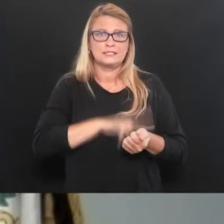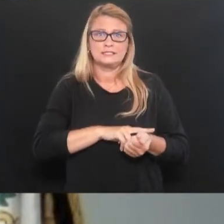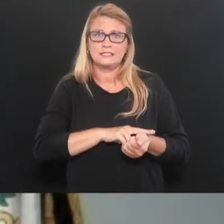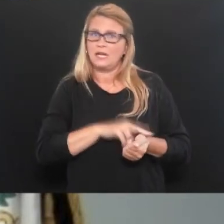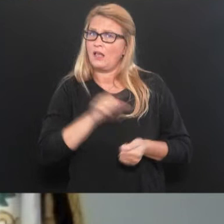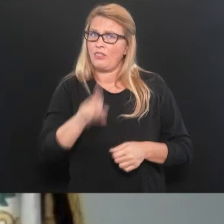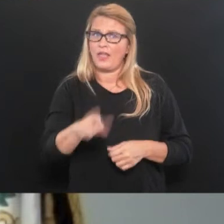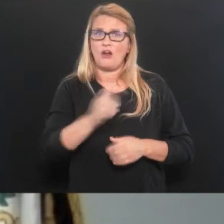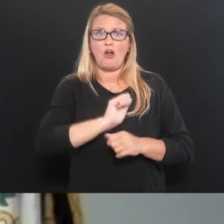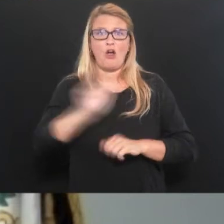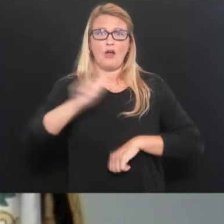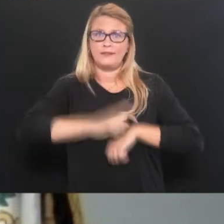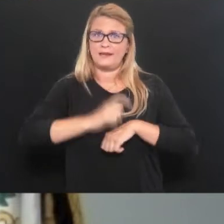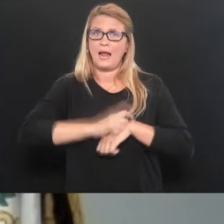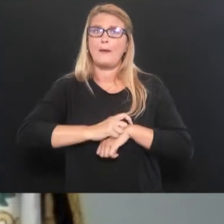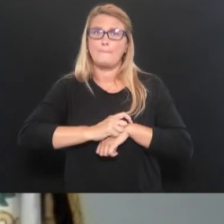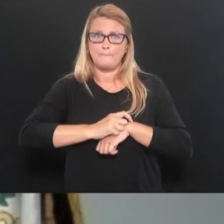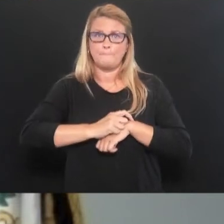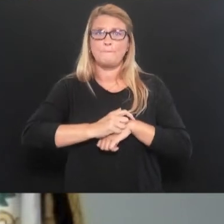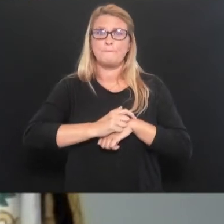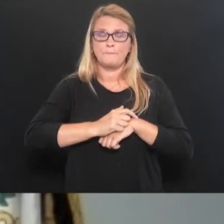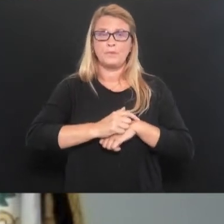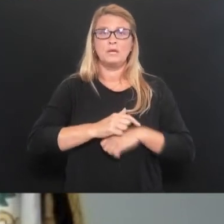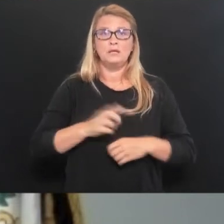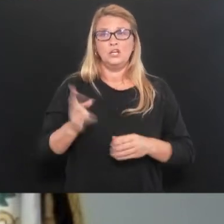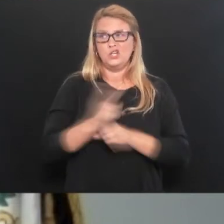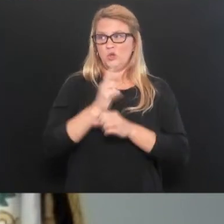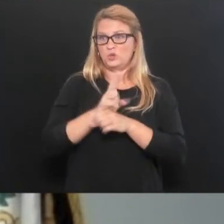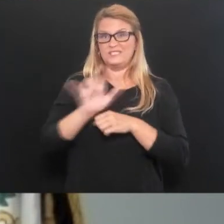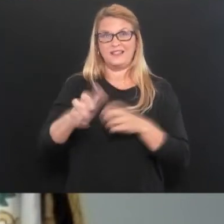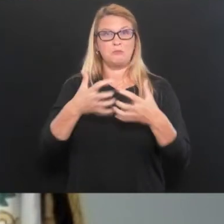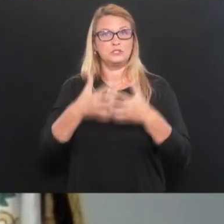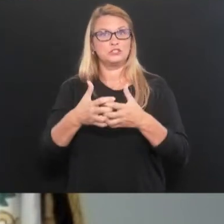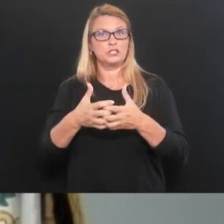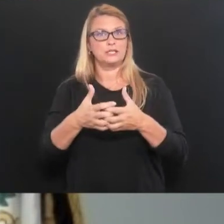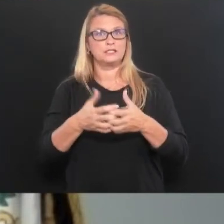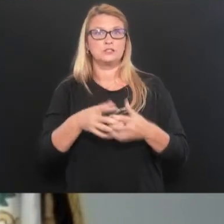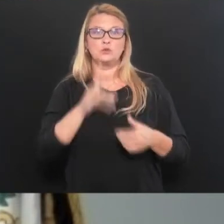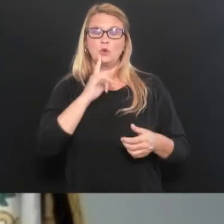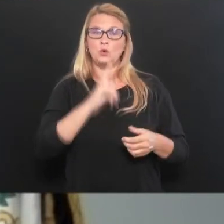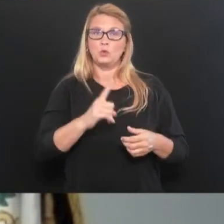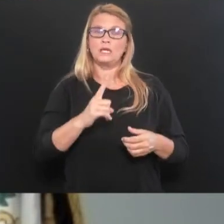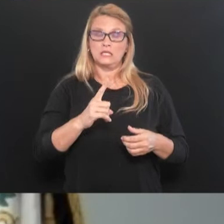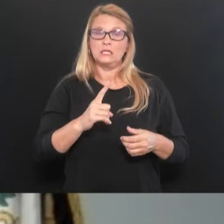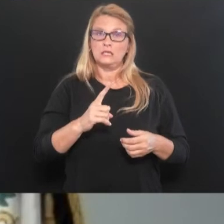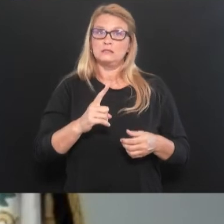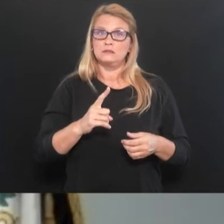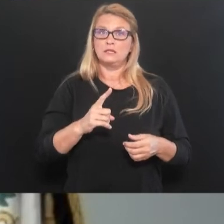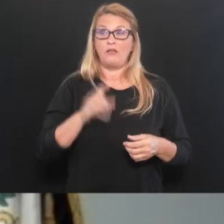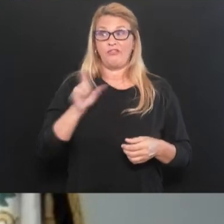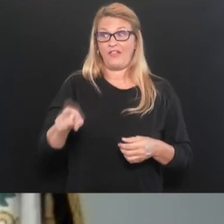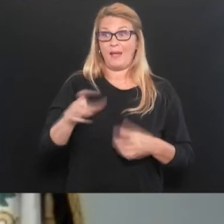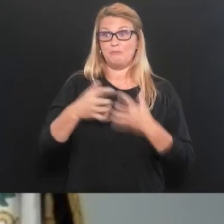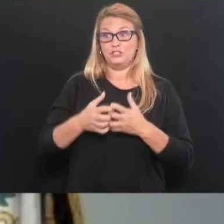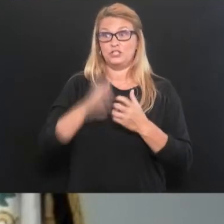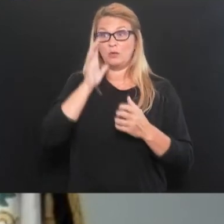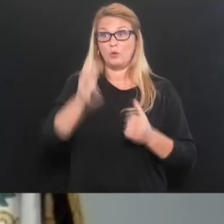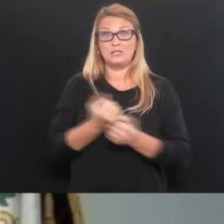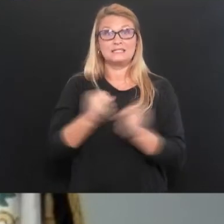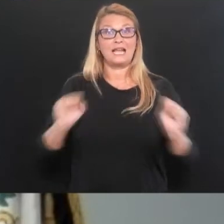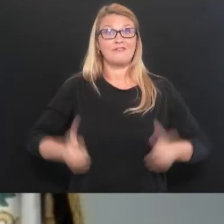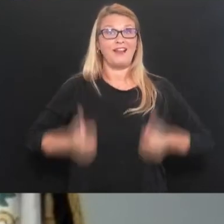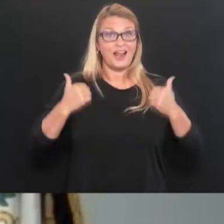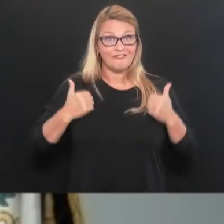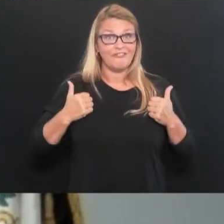sit with these patients with these machines. So it's very staff intensive. These are life-saving machines for some